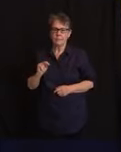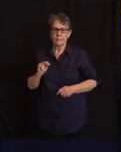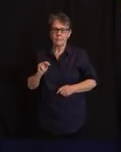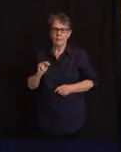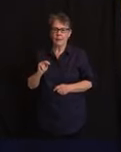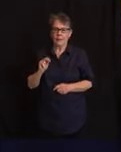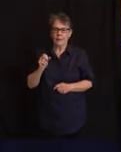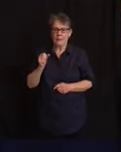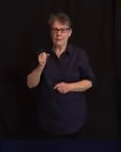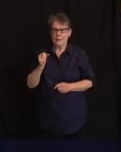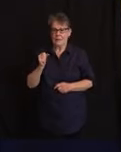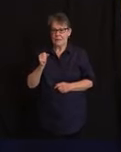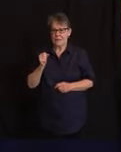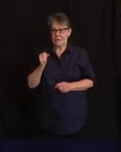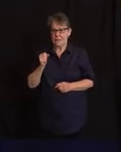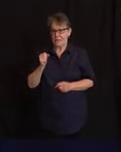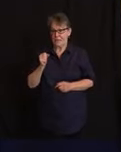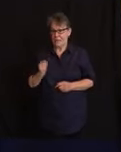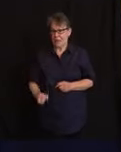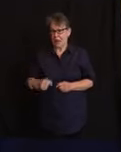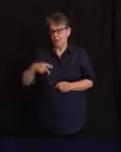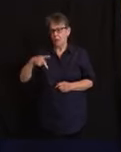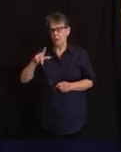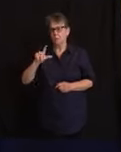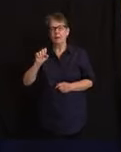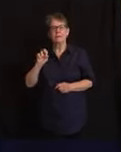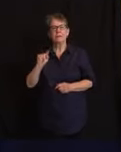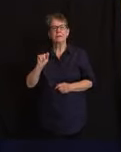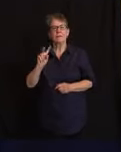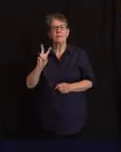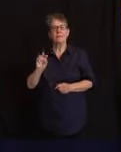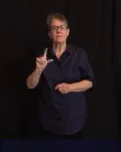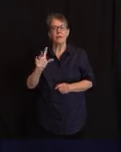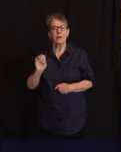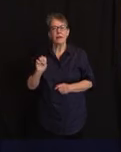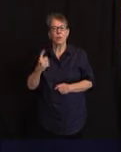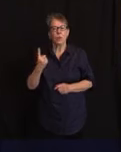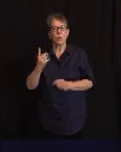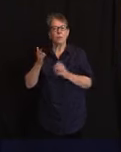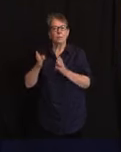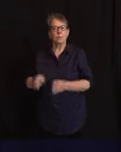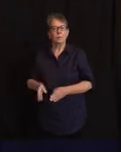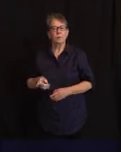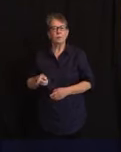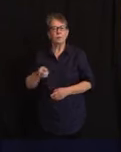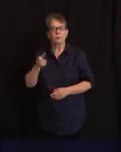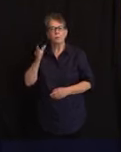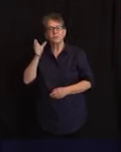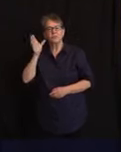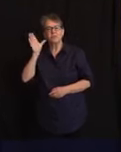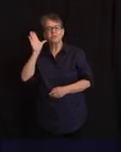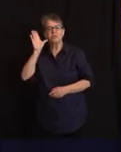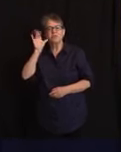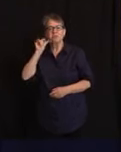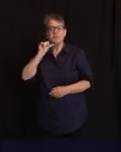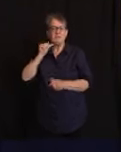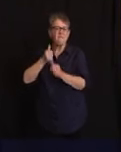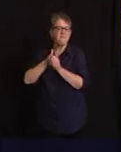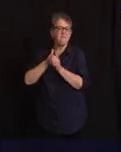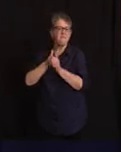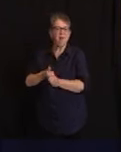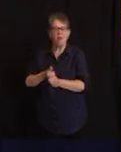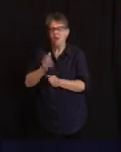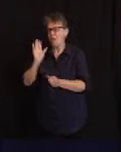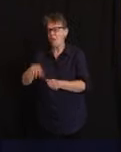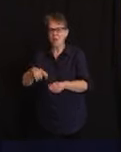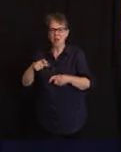on Sunday, and then because of his persistence and failure to abide by that, the last charge was put on a warrant,